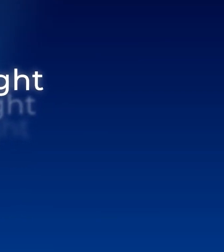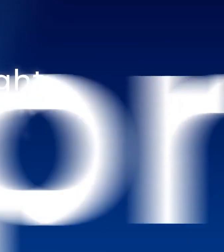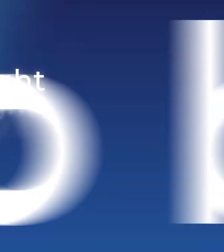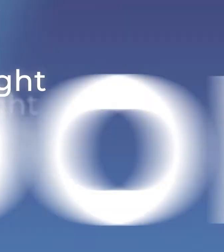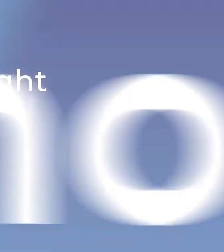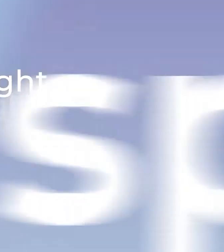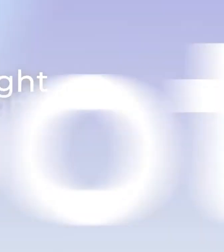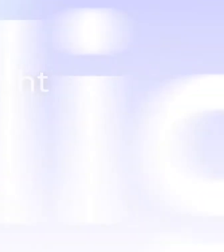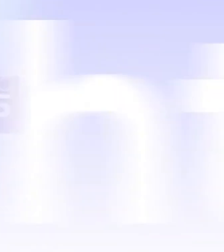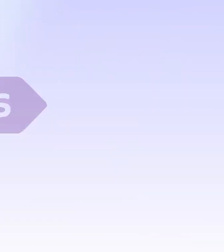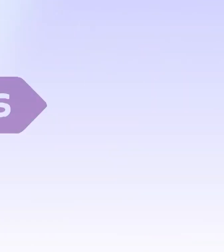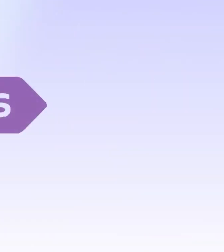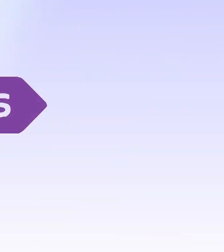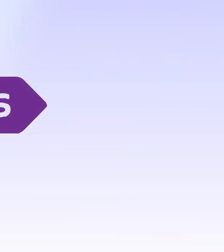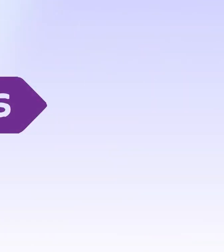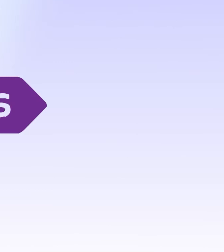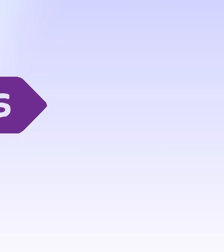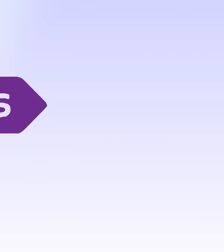Logo for Dentons.